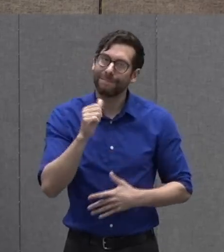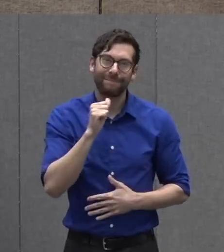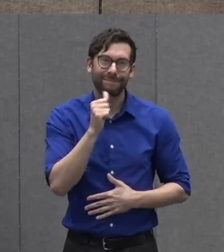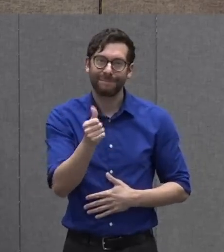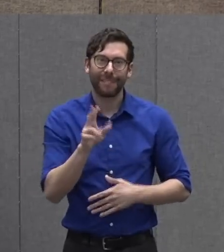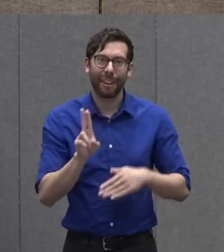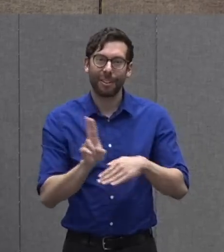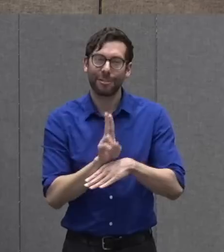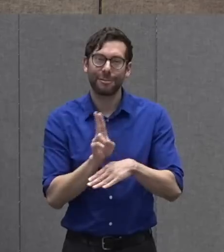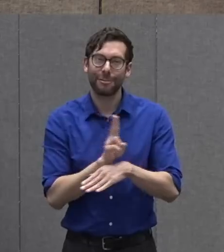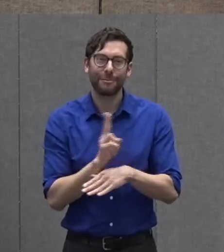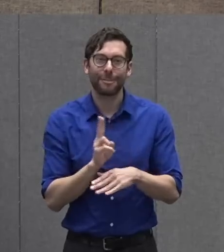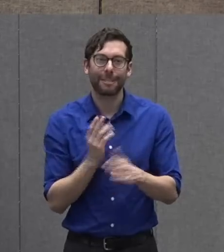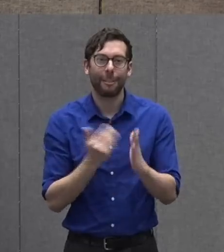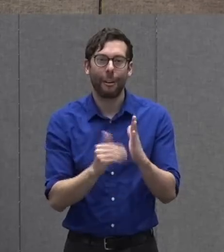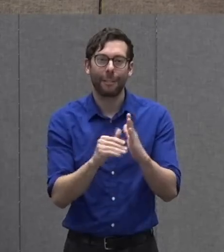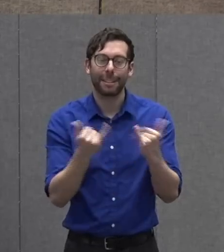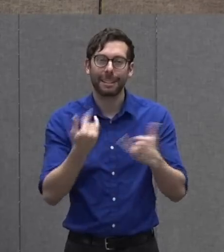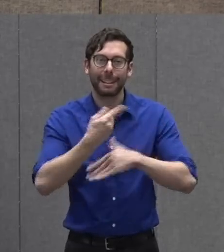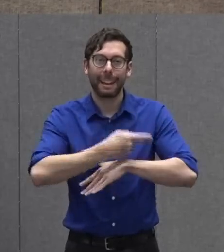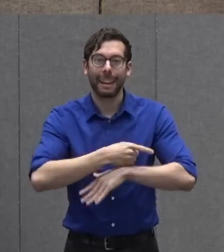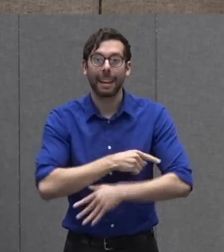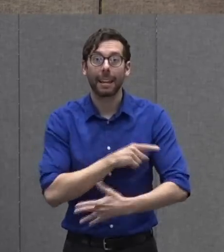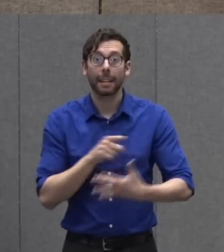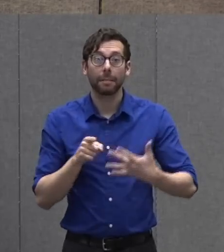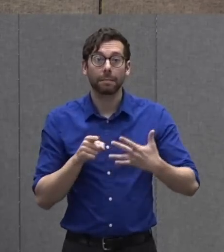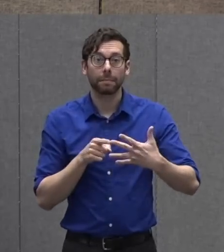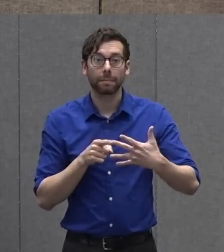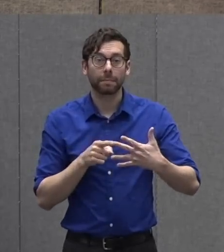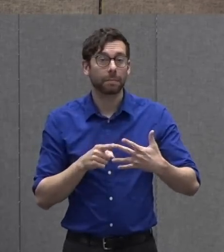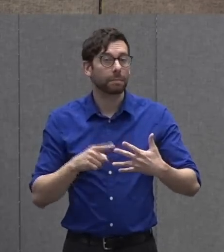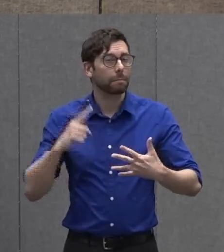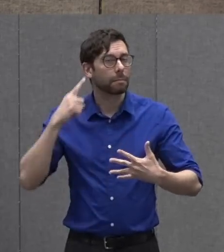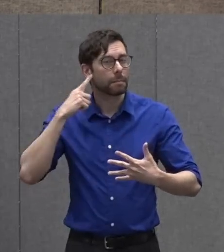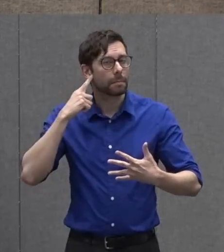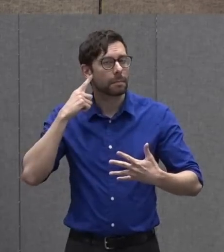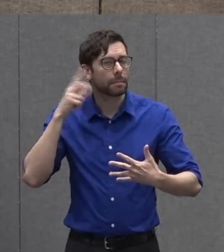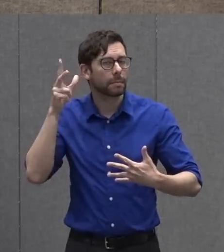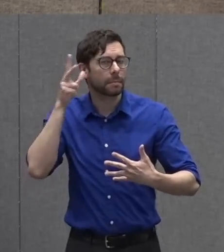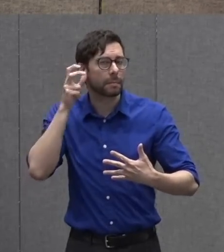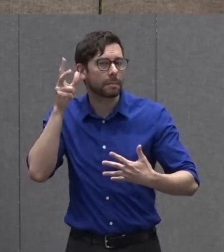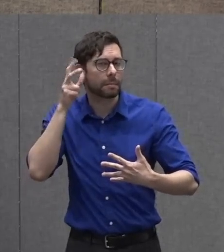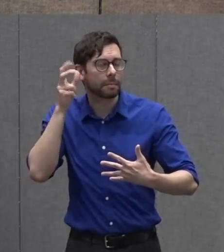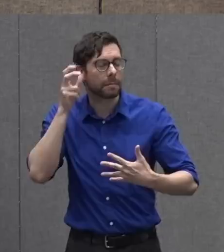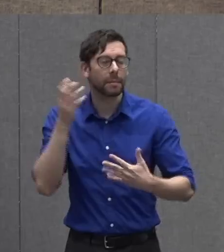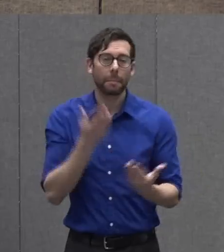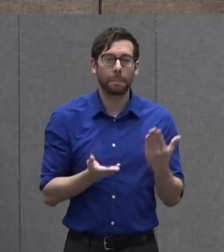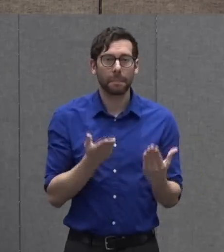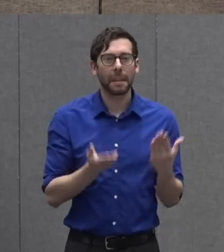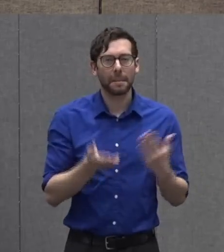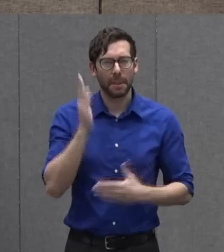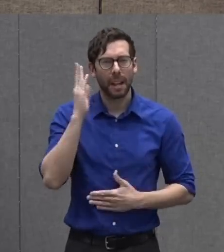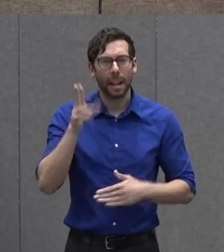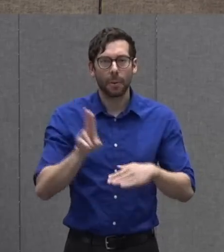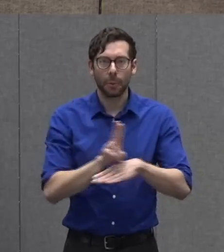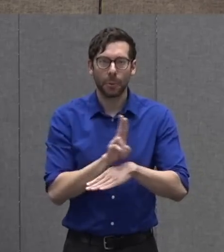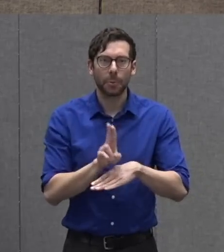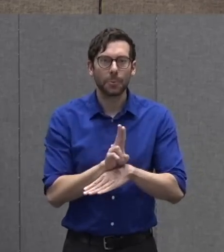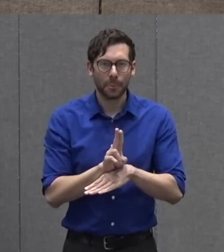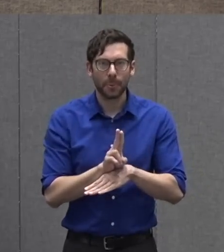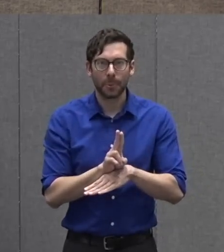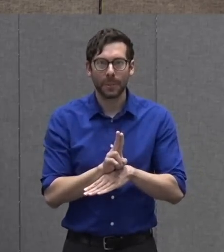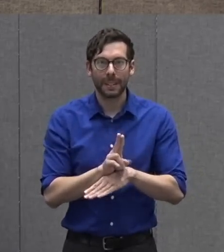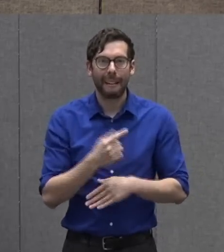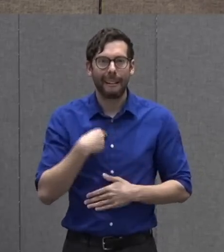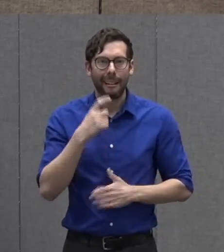today. Our sense of hearing, I might use that because I noticed when I did the